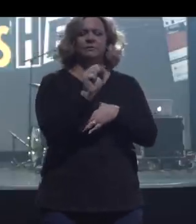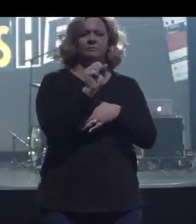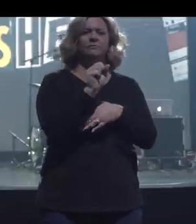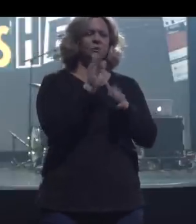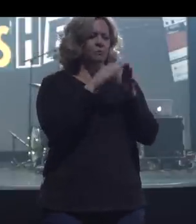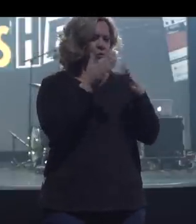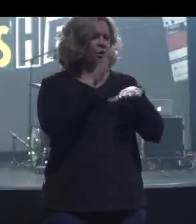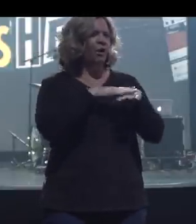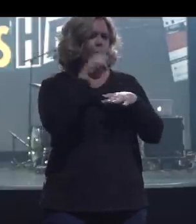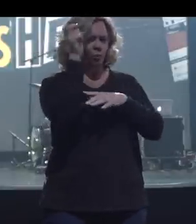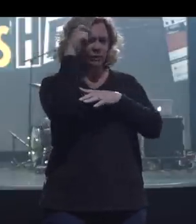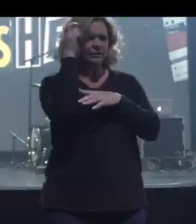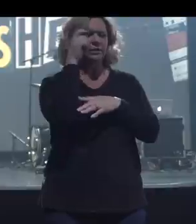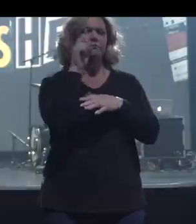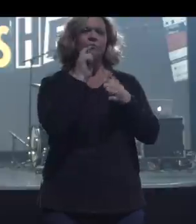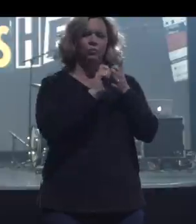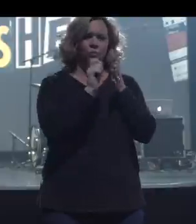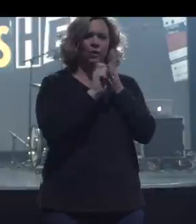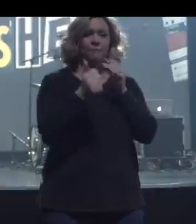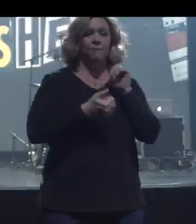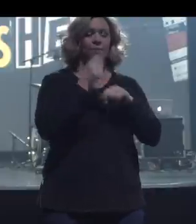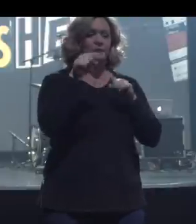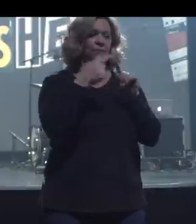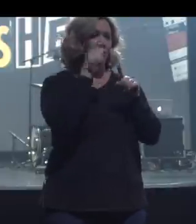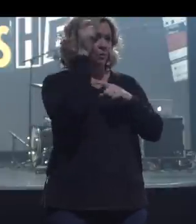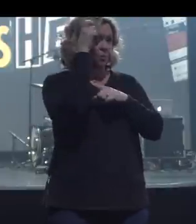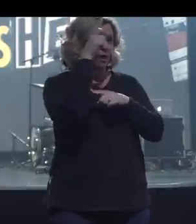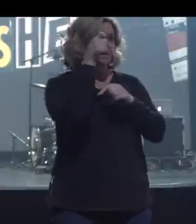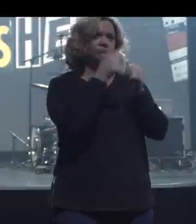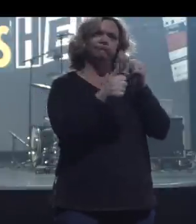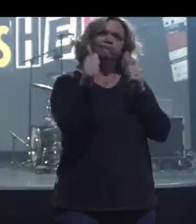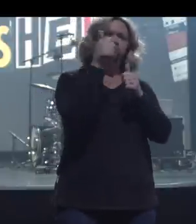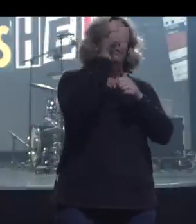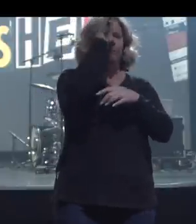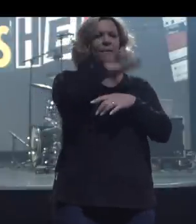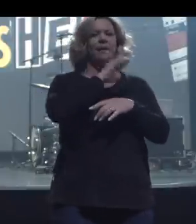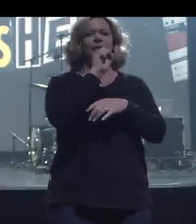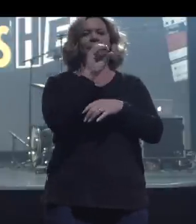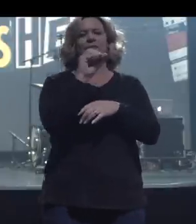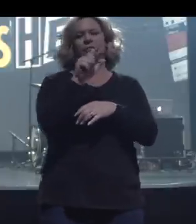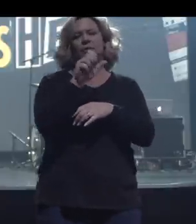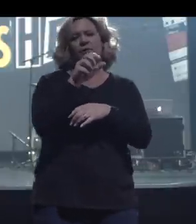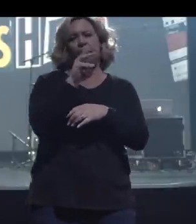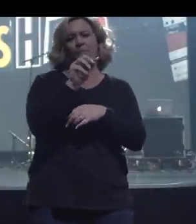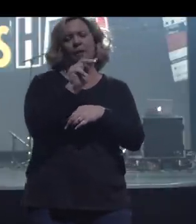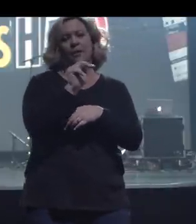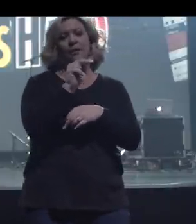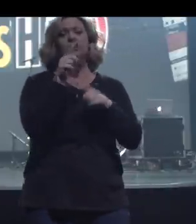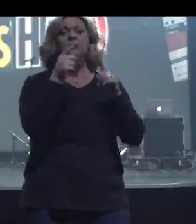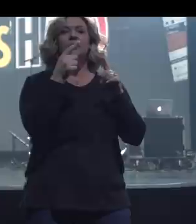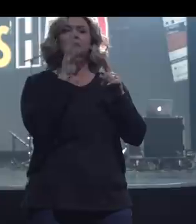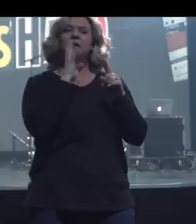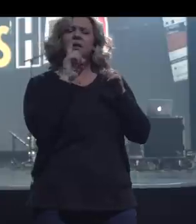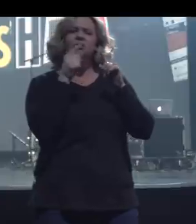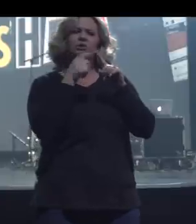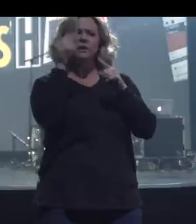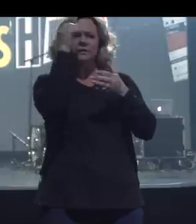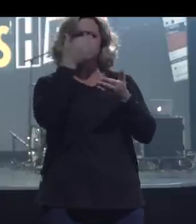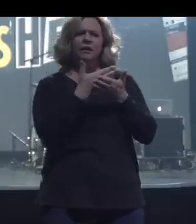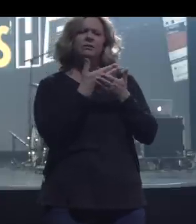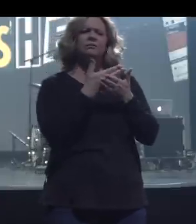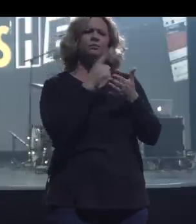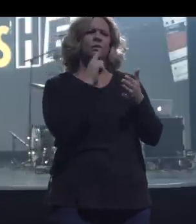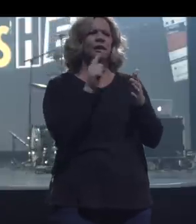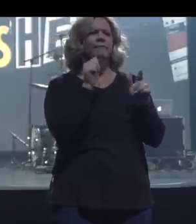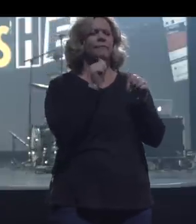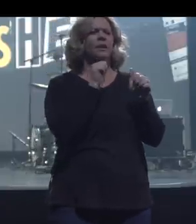book on wisdom written mostly by the wisest man who's ever lived, Solomon, to his son to teach him how to avoid some of the pitfalls